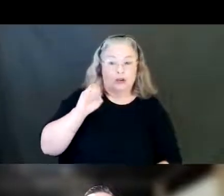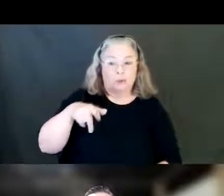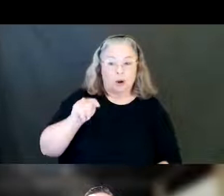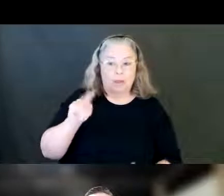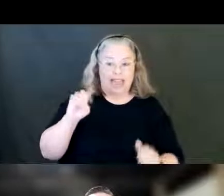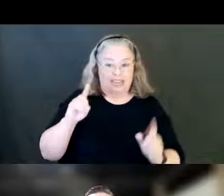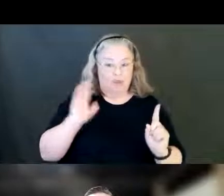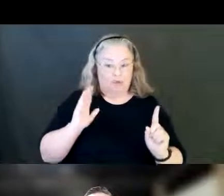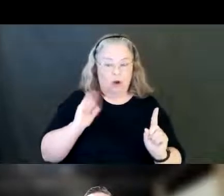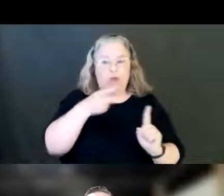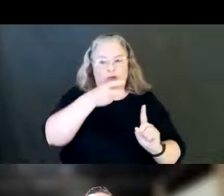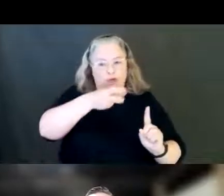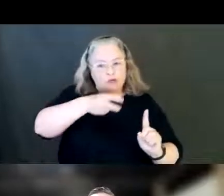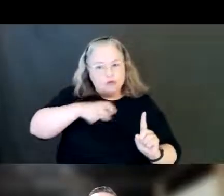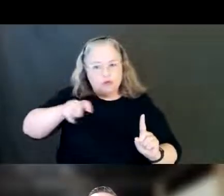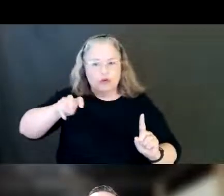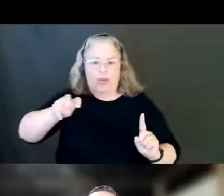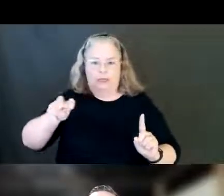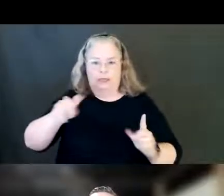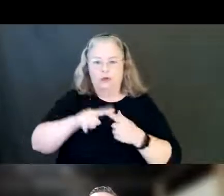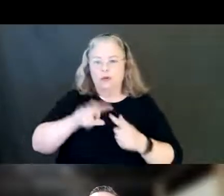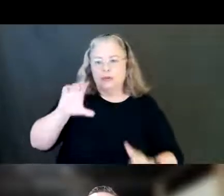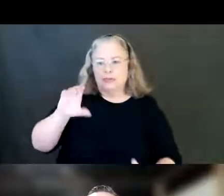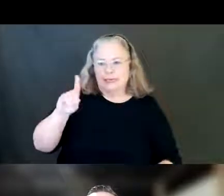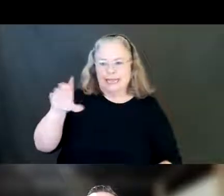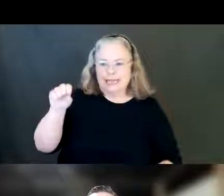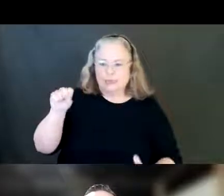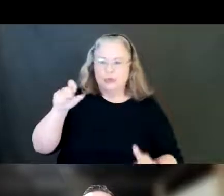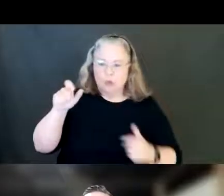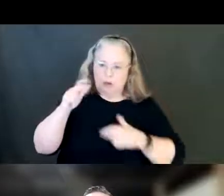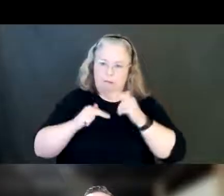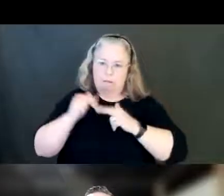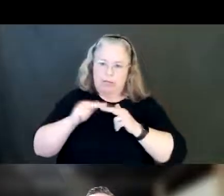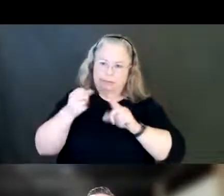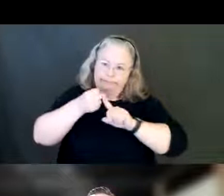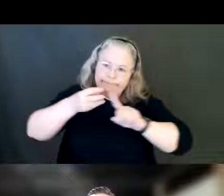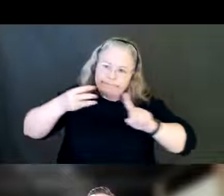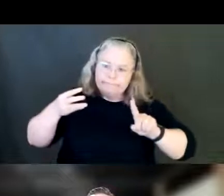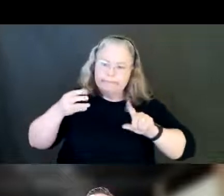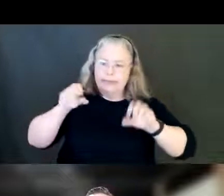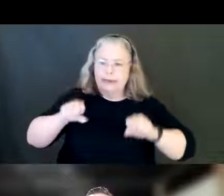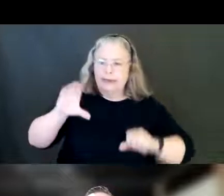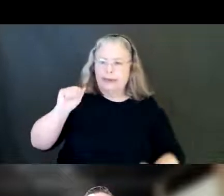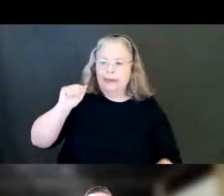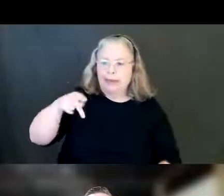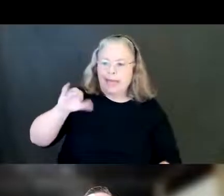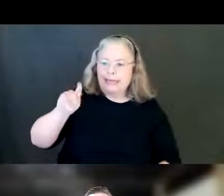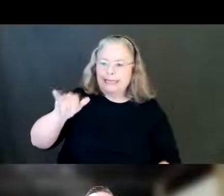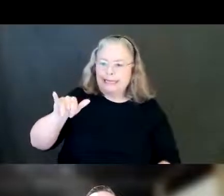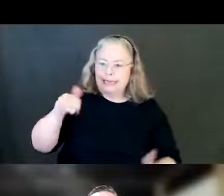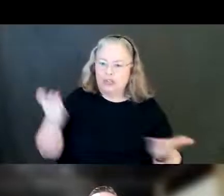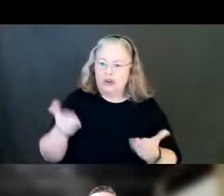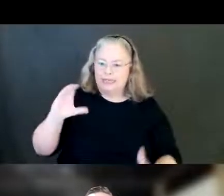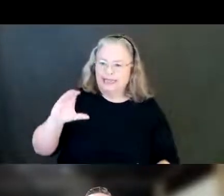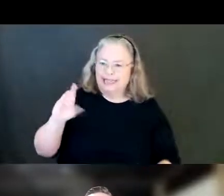we want to look to build on the capacity of CDSS following that transition. And so how can we